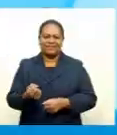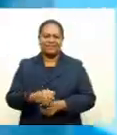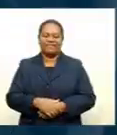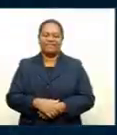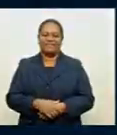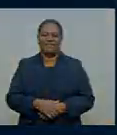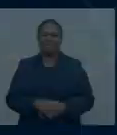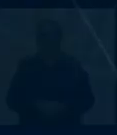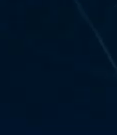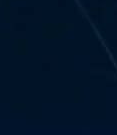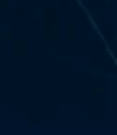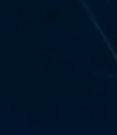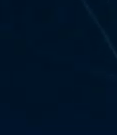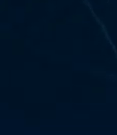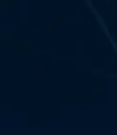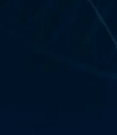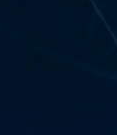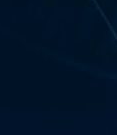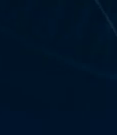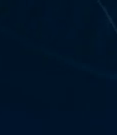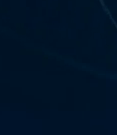News.